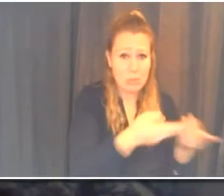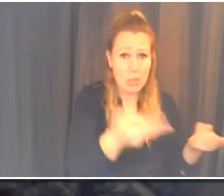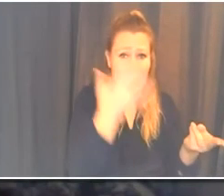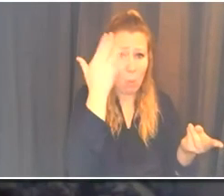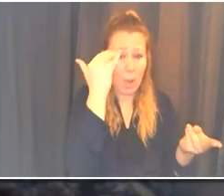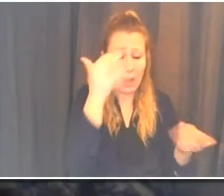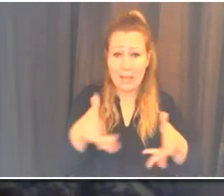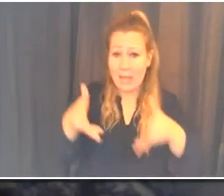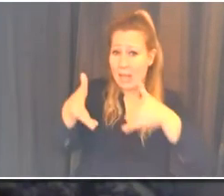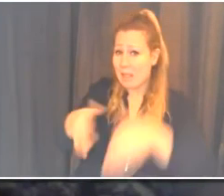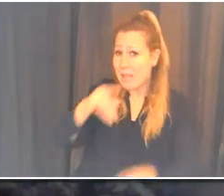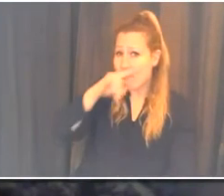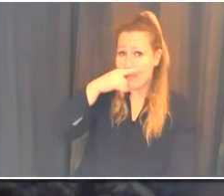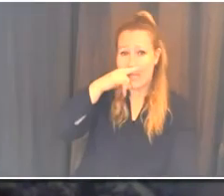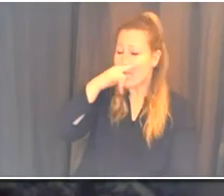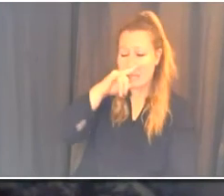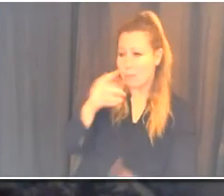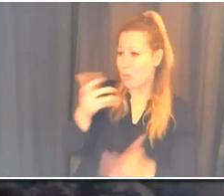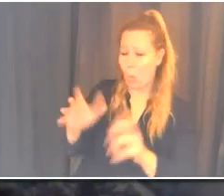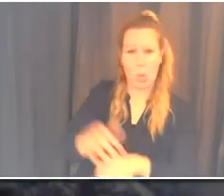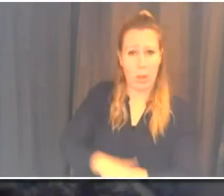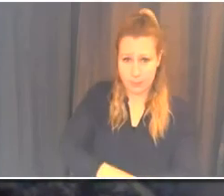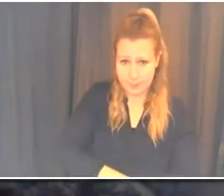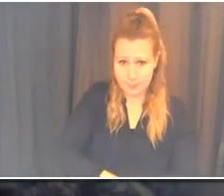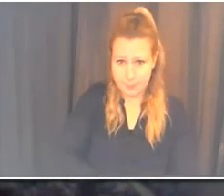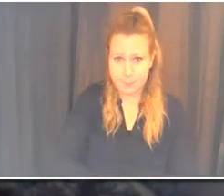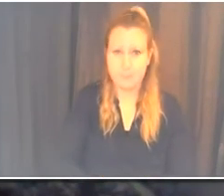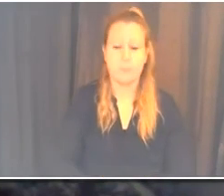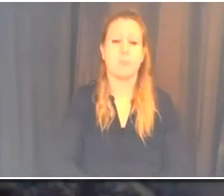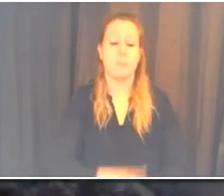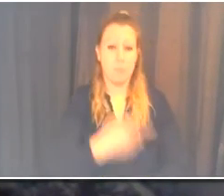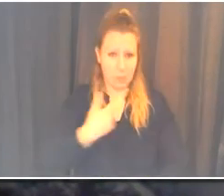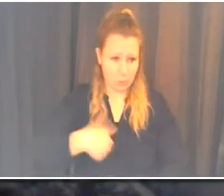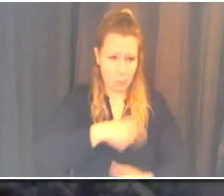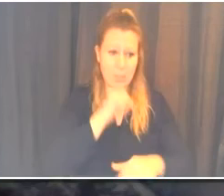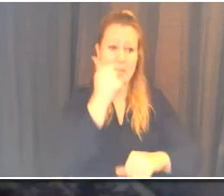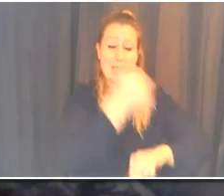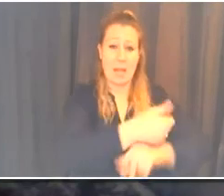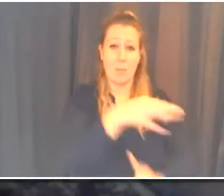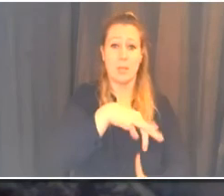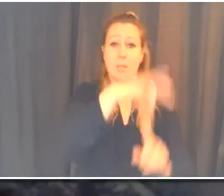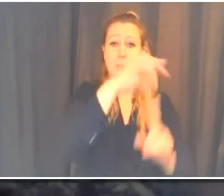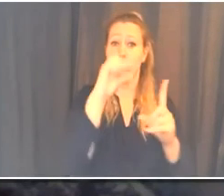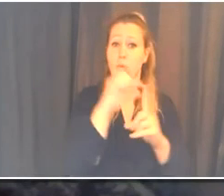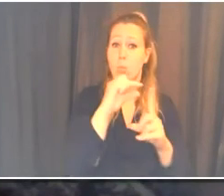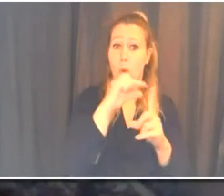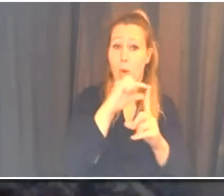to arrive she is working with our family law attorneys oh sorry